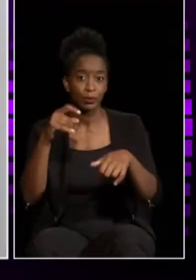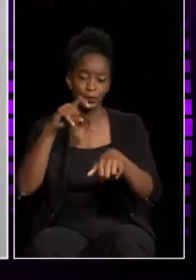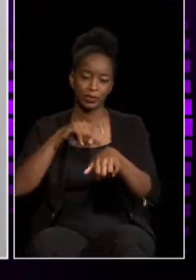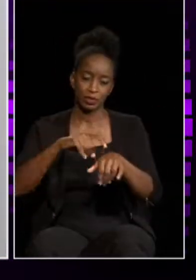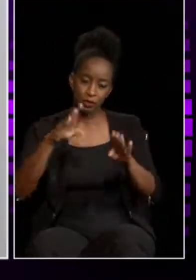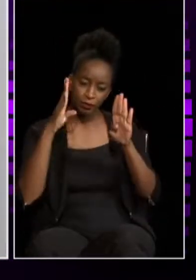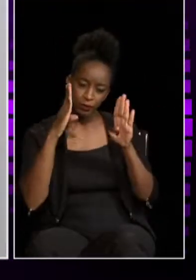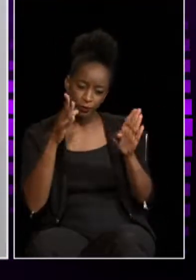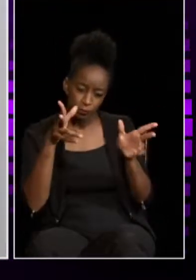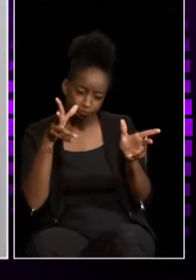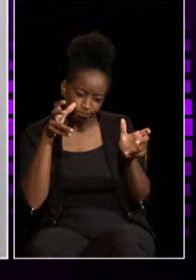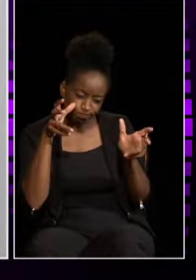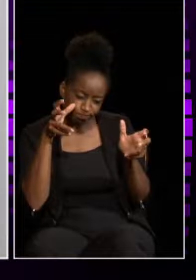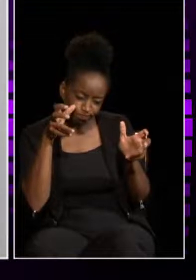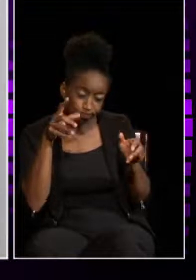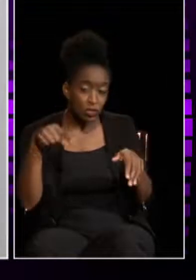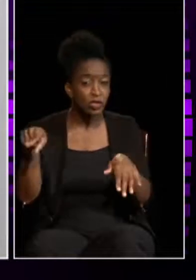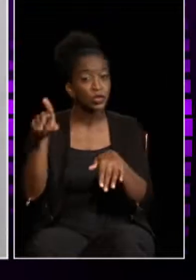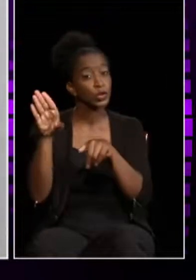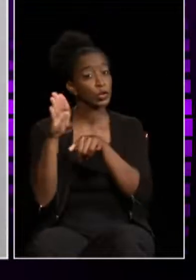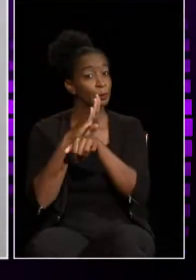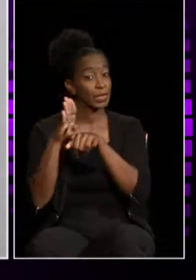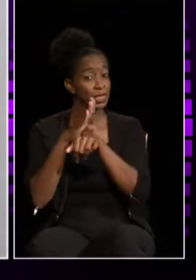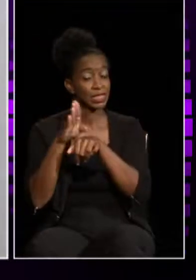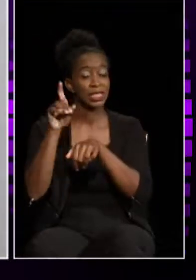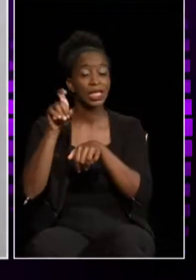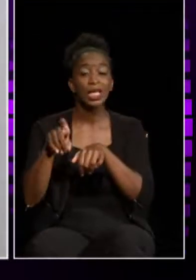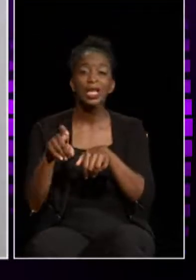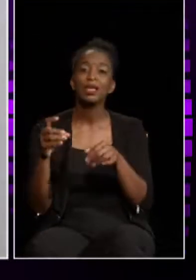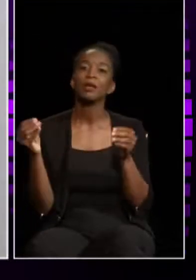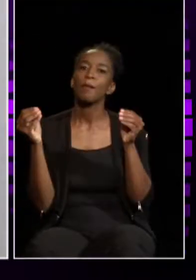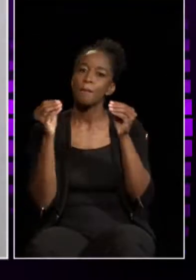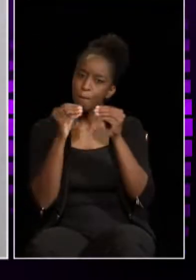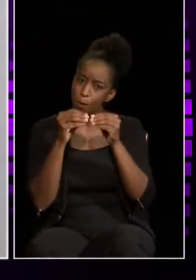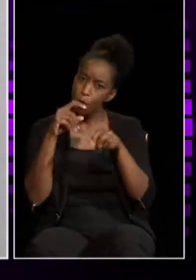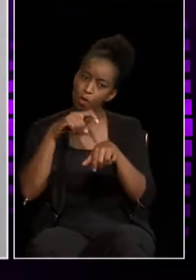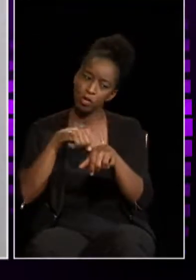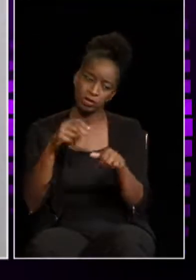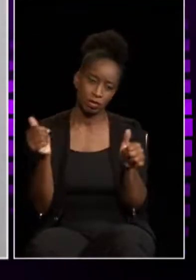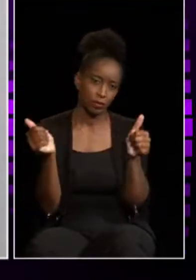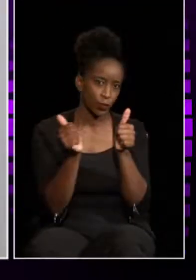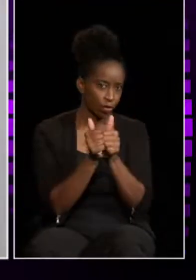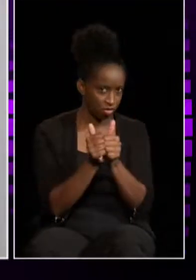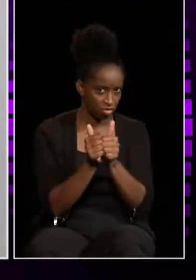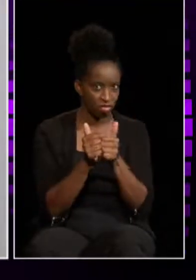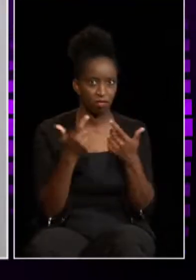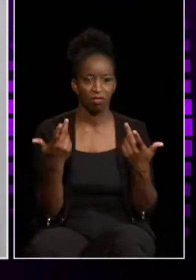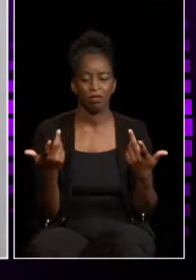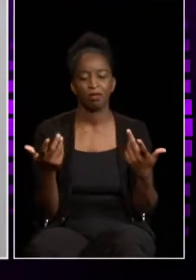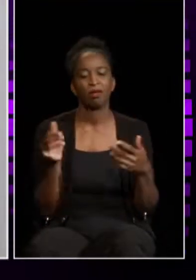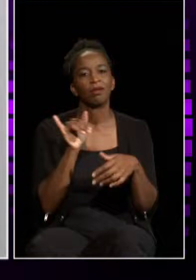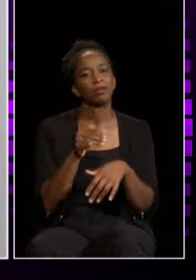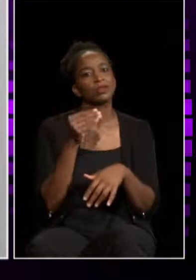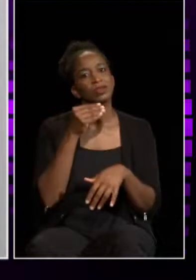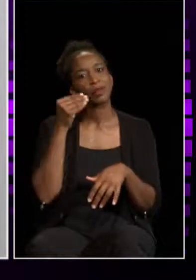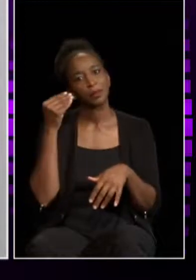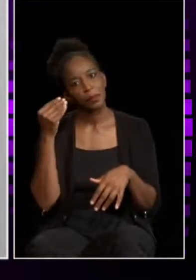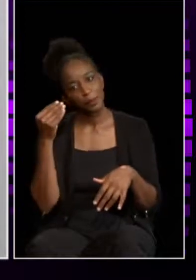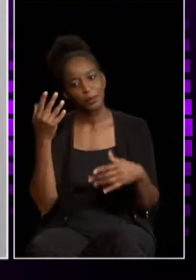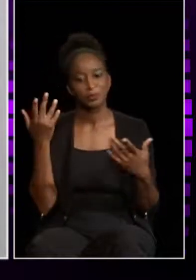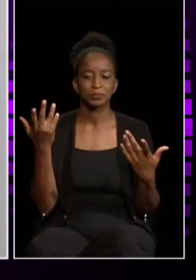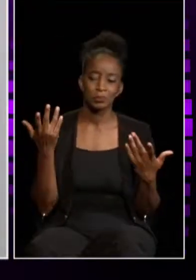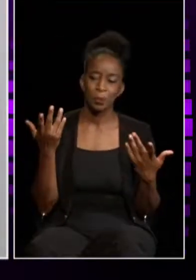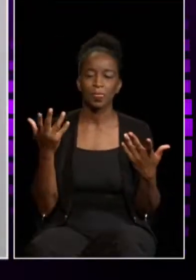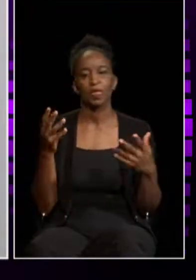with your children. As busy as we are, turn all the negatives into a positive. We're inside a lot. We have gotten some relaxations to be